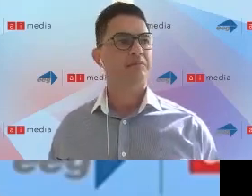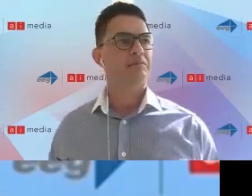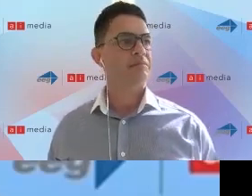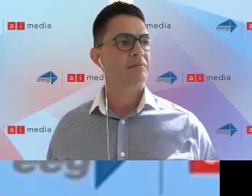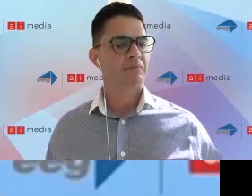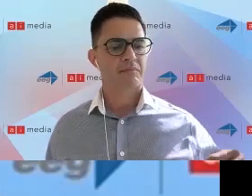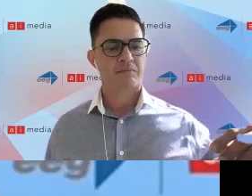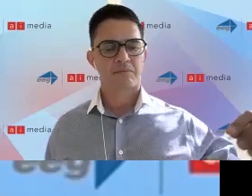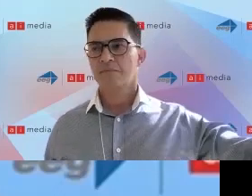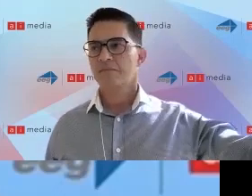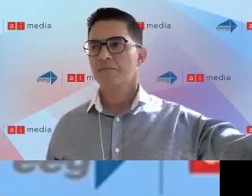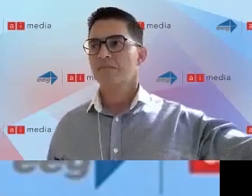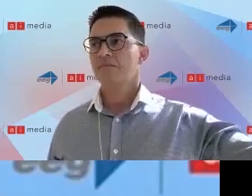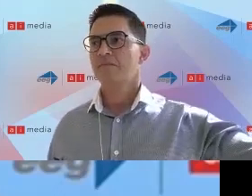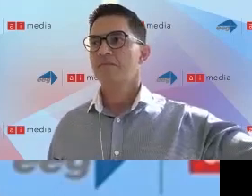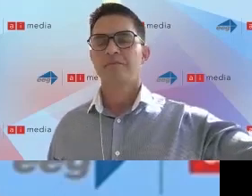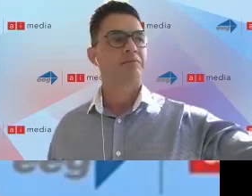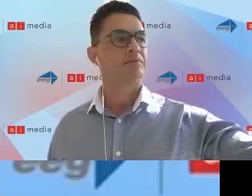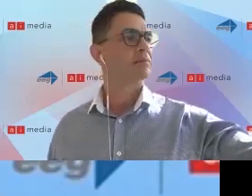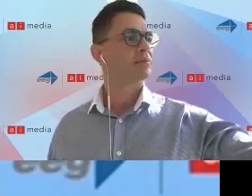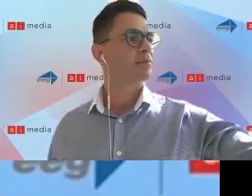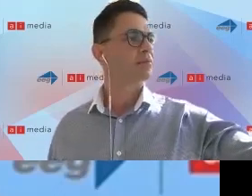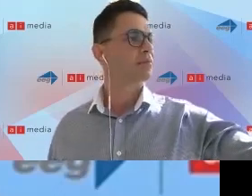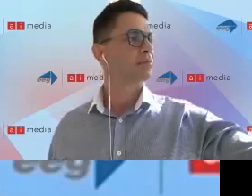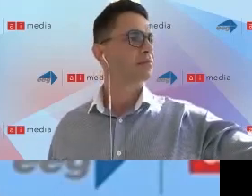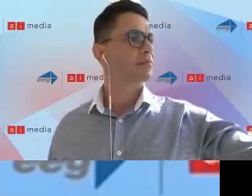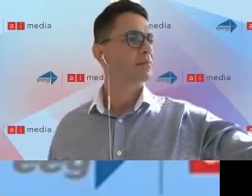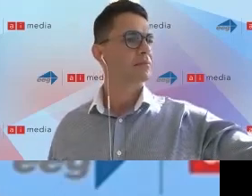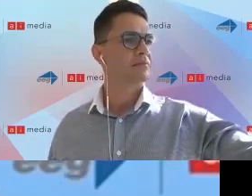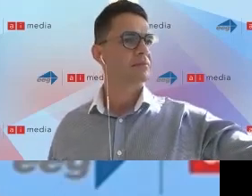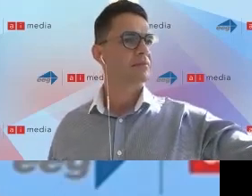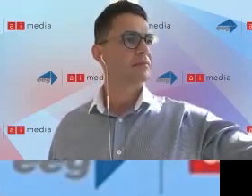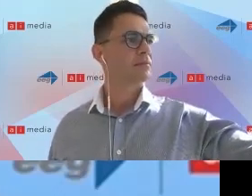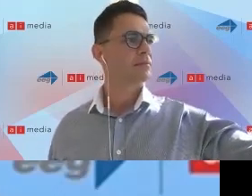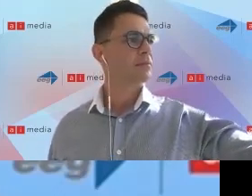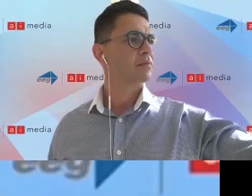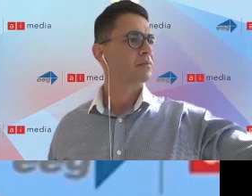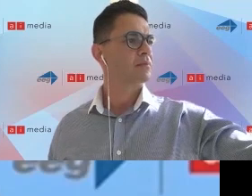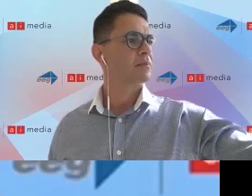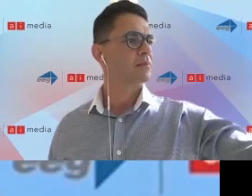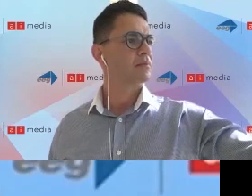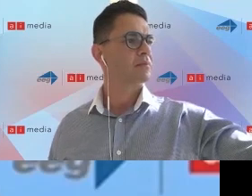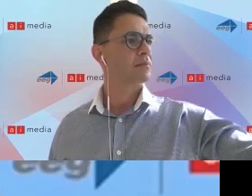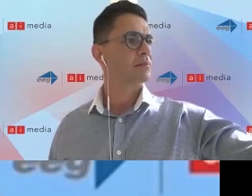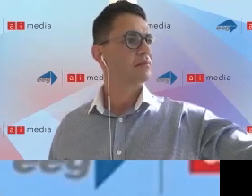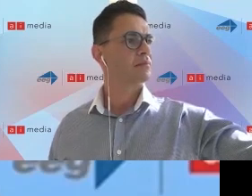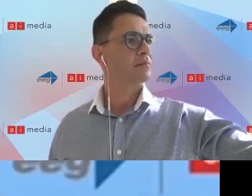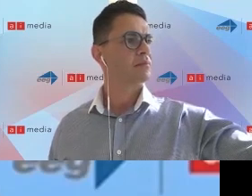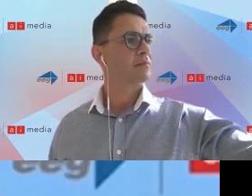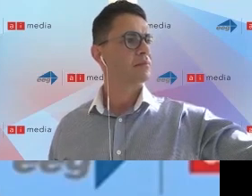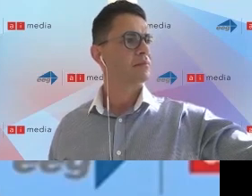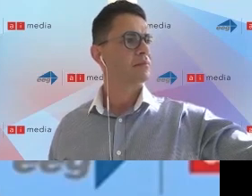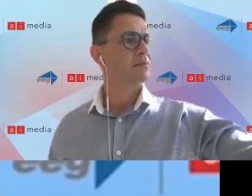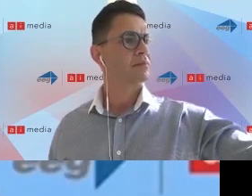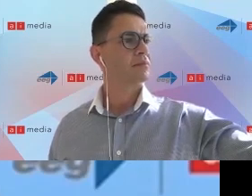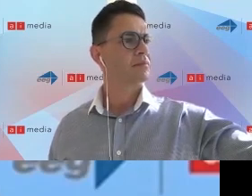sub-industry. EEG products provide leadership in these transitions, while the cascading disruptions make it the right time